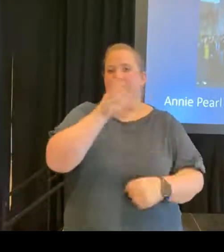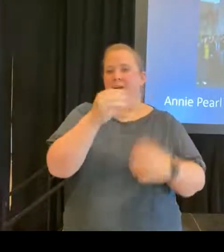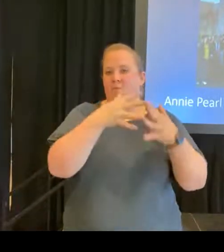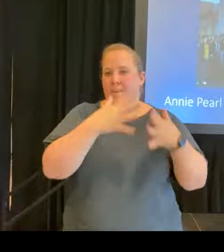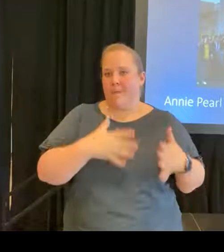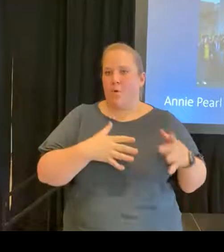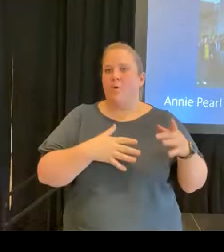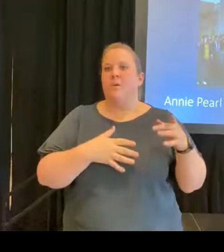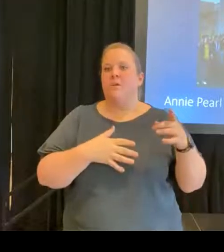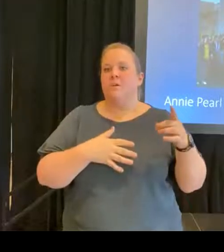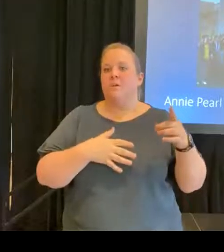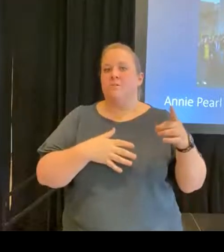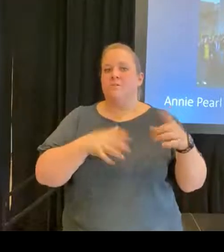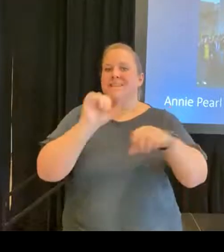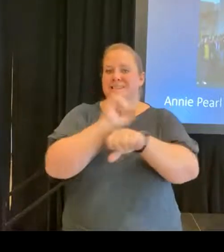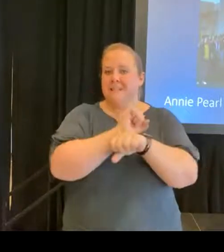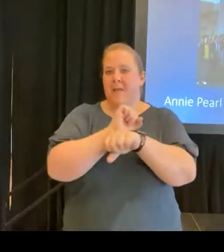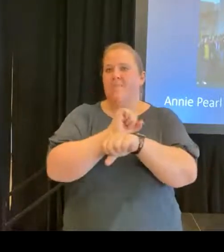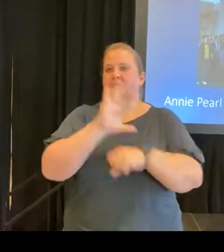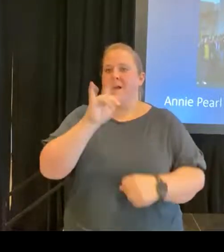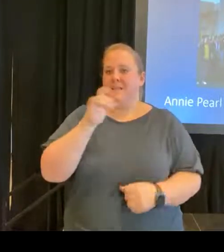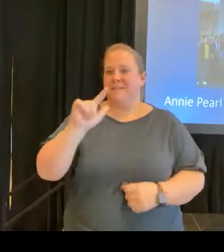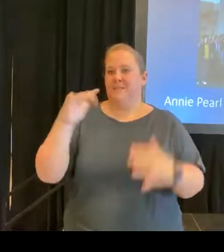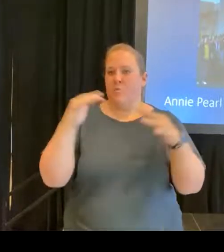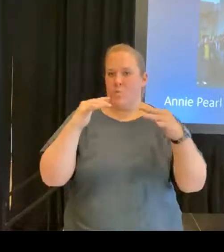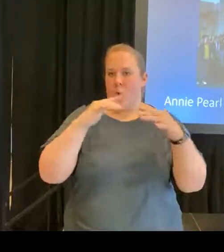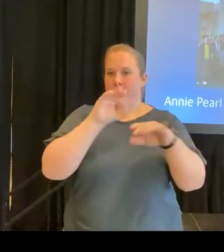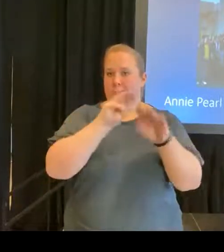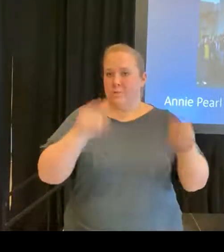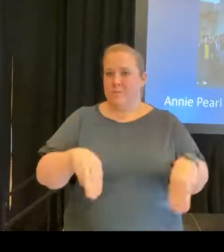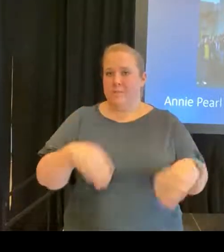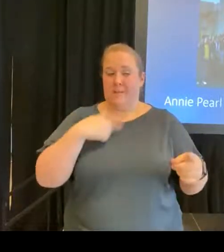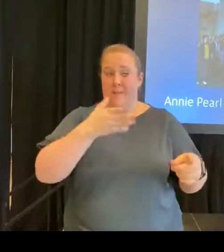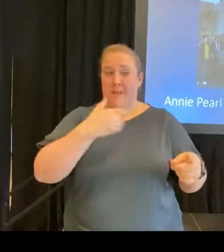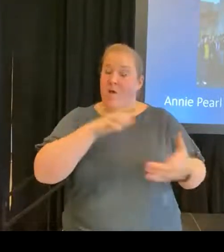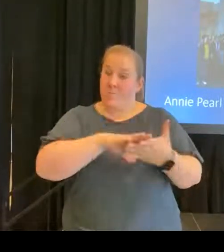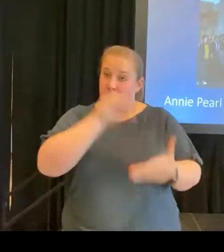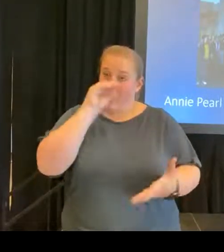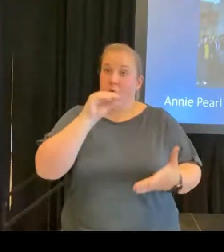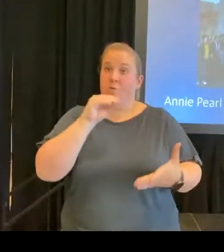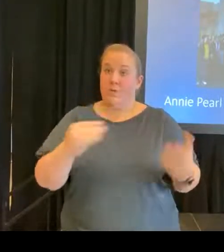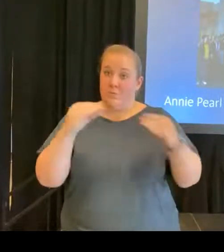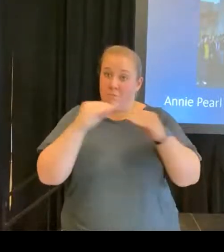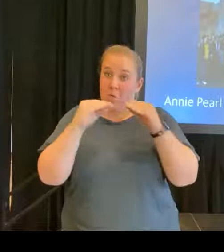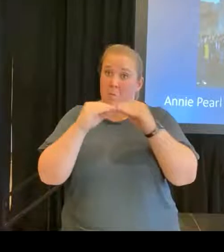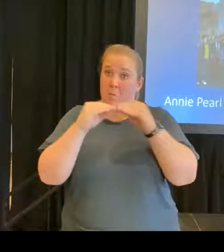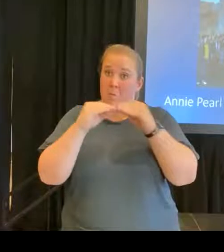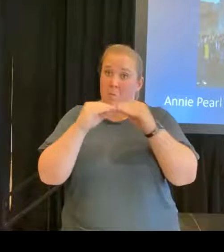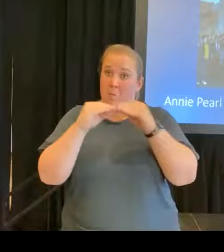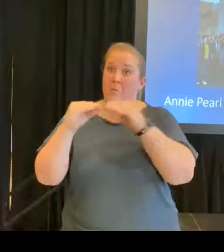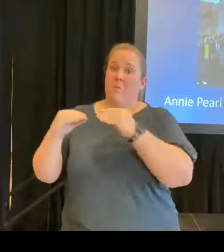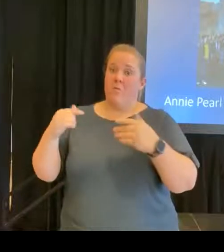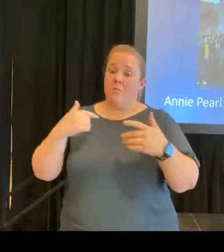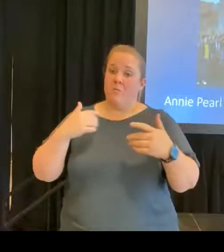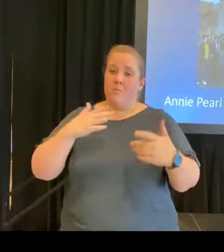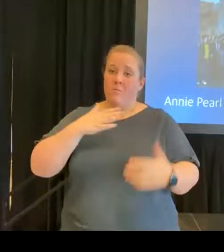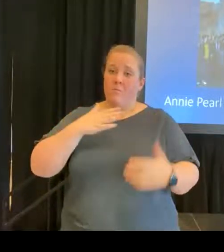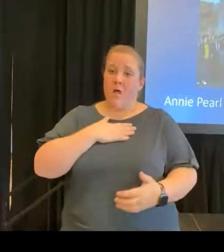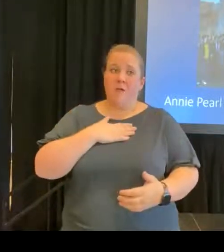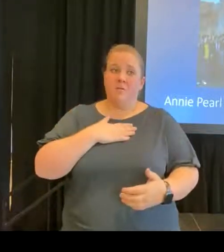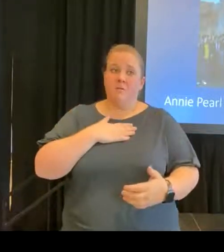American enslavement and Civil War Museum, because I'm learning a lot more. I'm broadening my